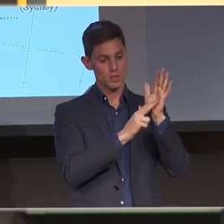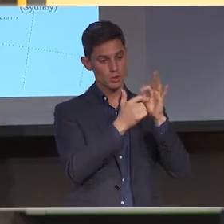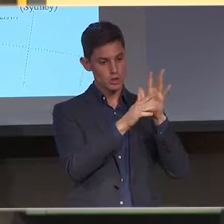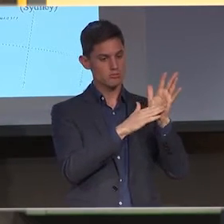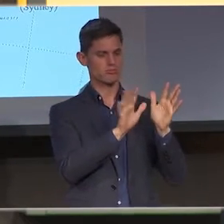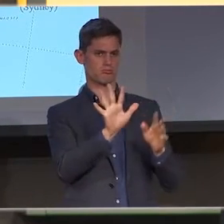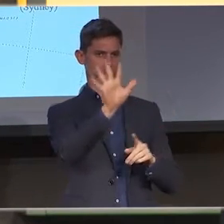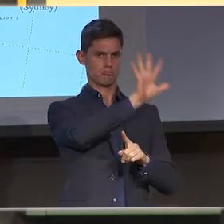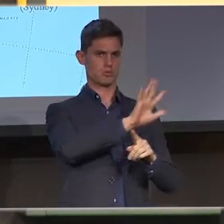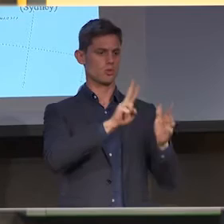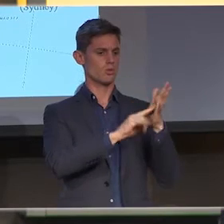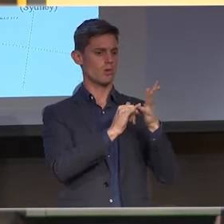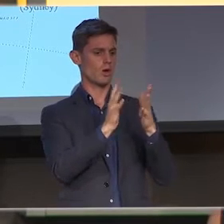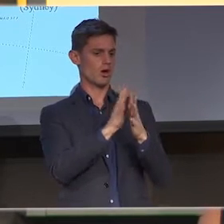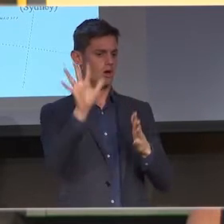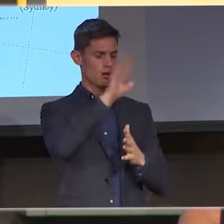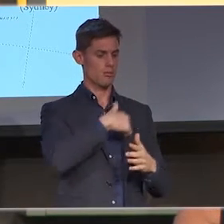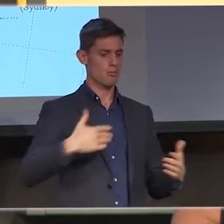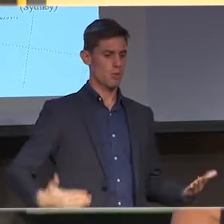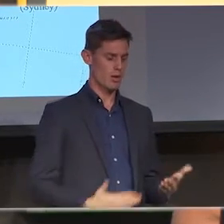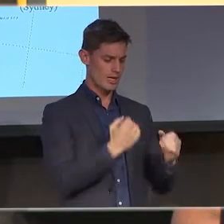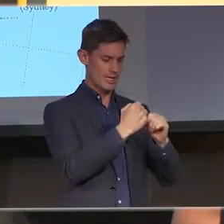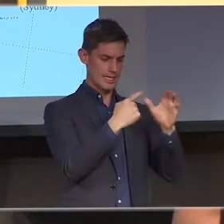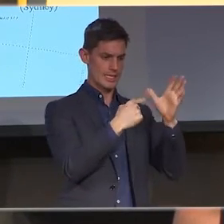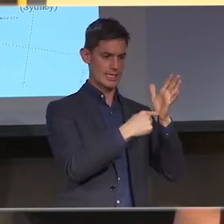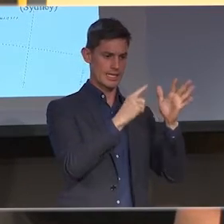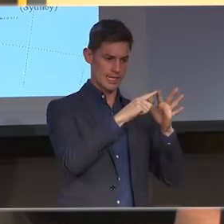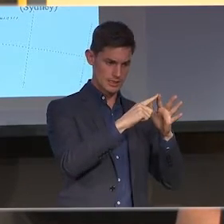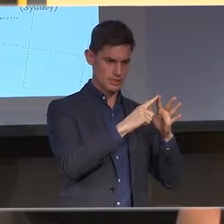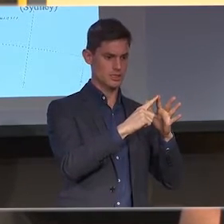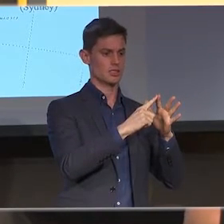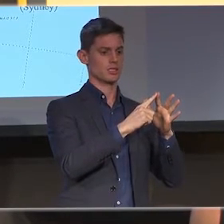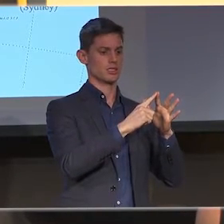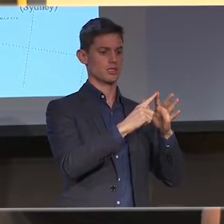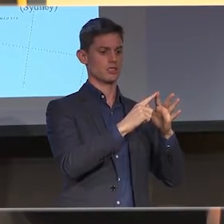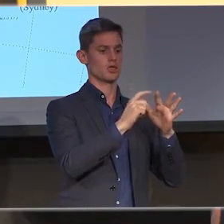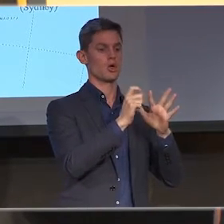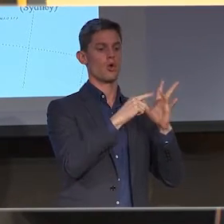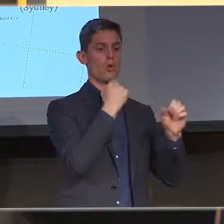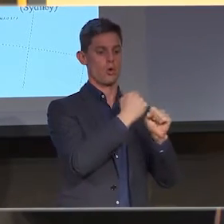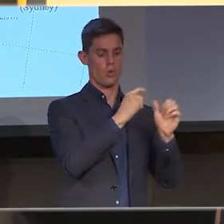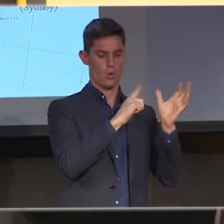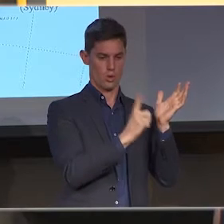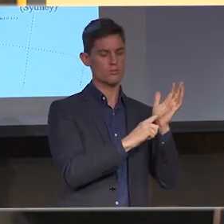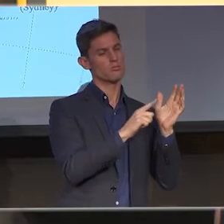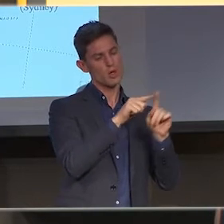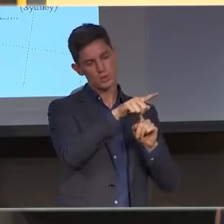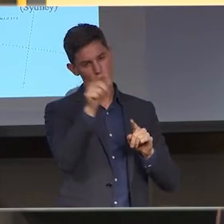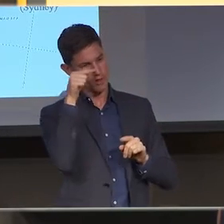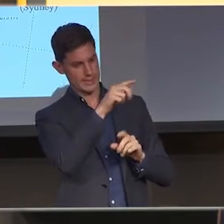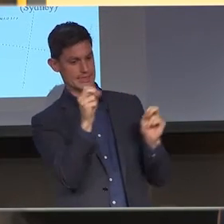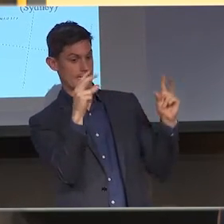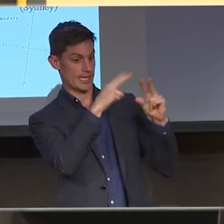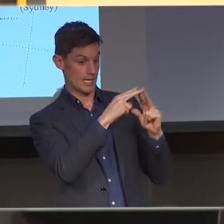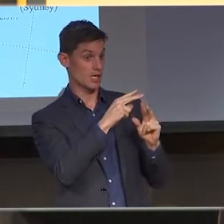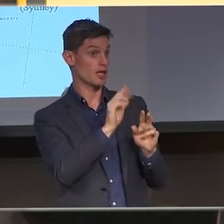Tumut. I was born and bred in Gadigal country. Most of you all know that as the city of Sydney. But I spent most of my life, until 2